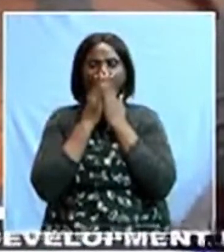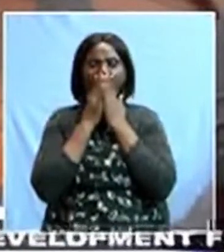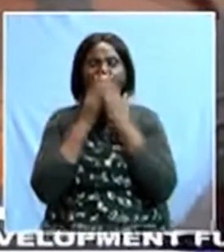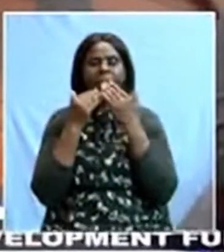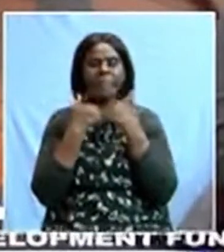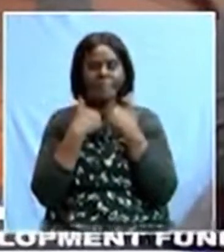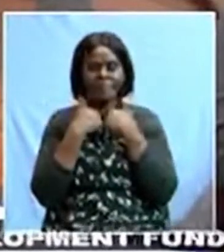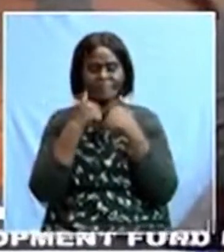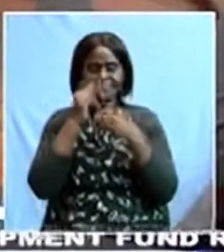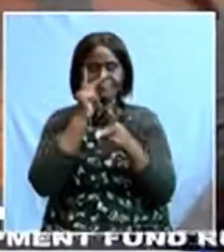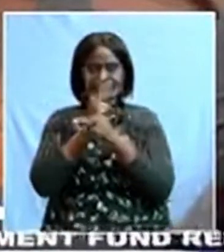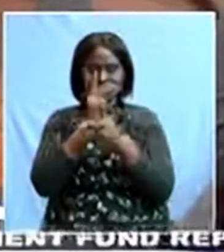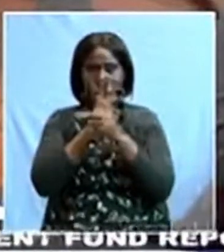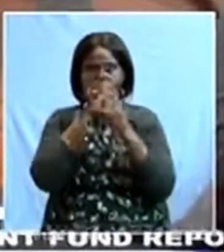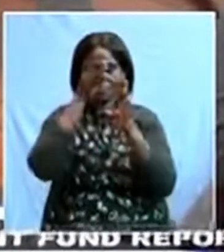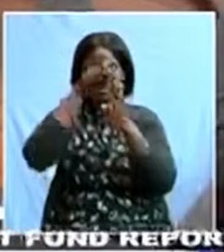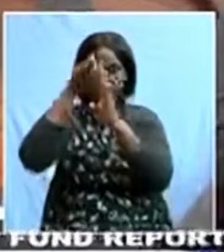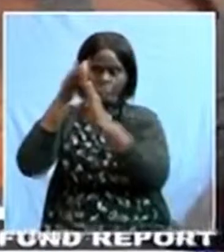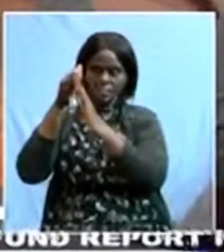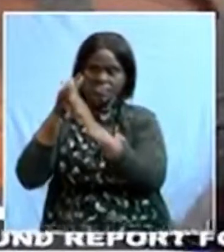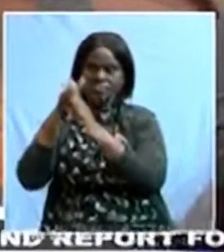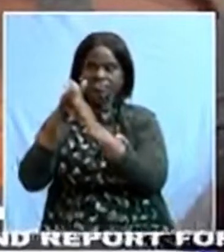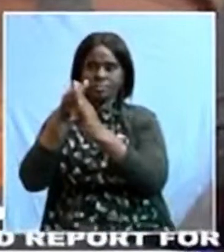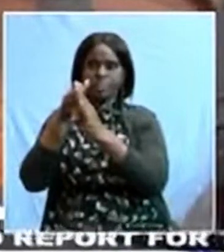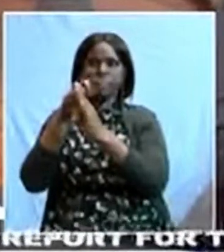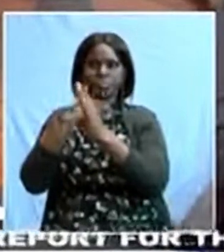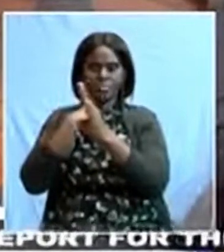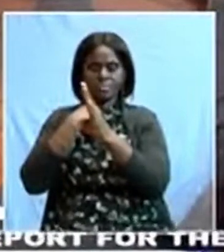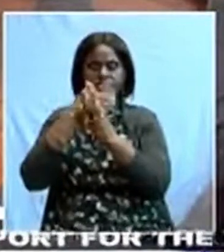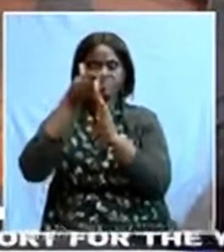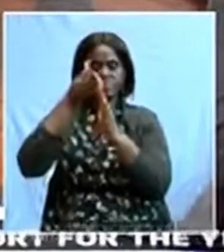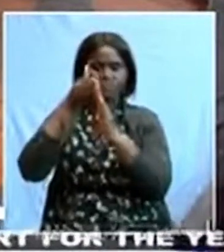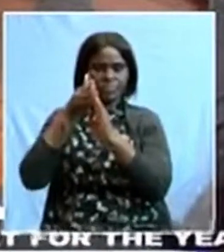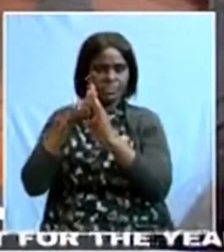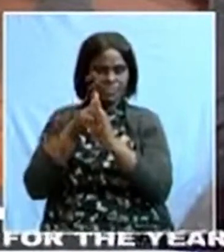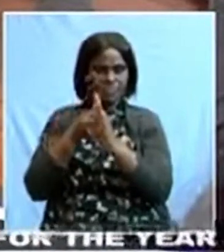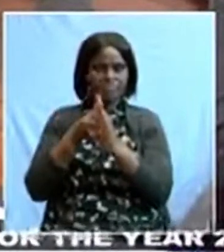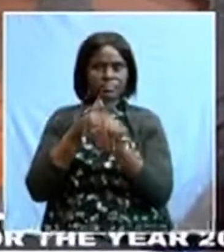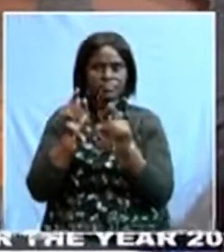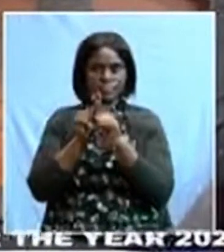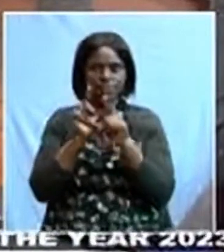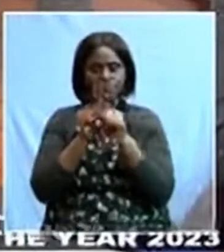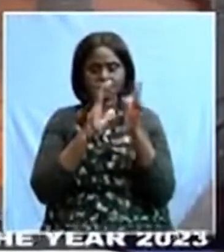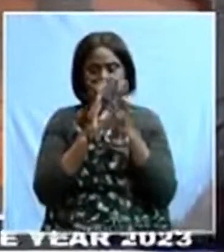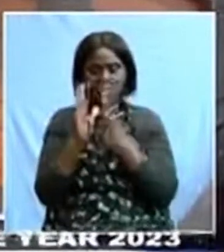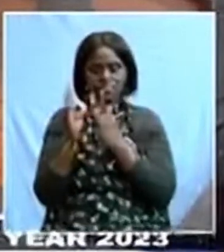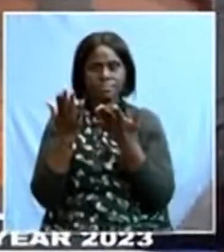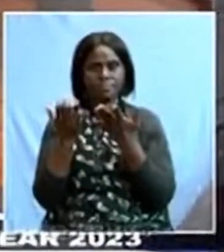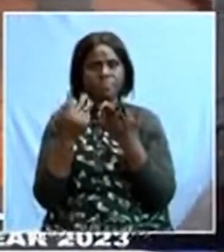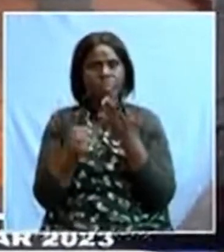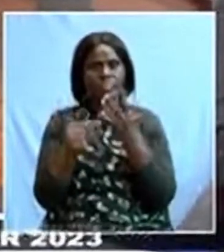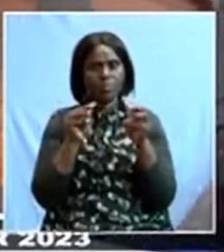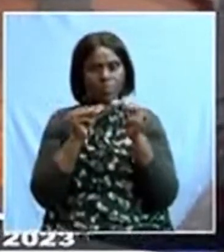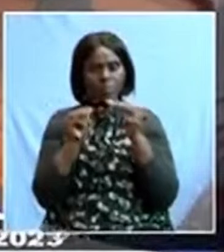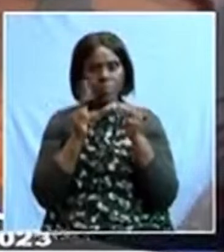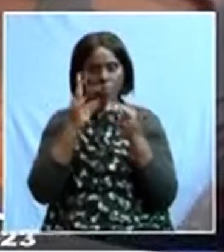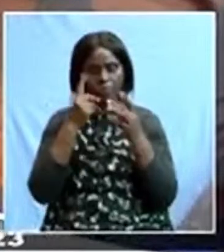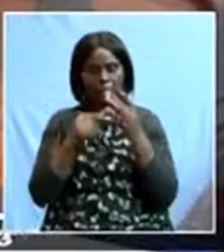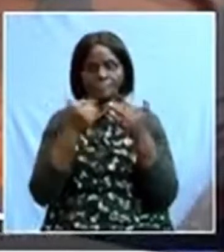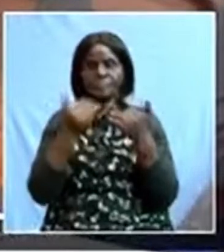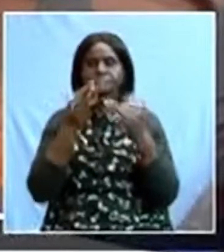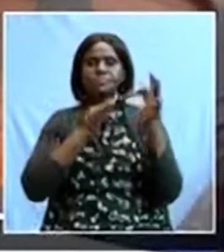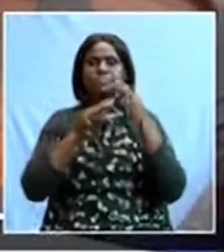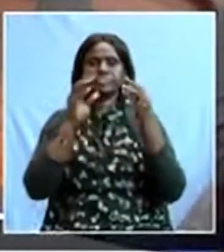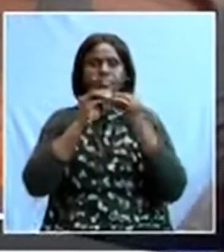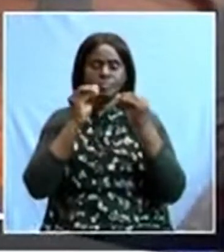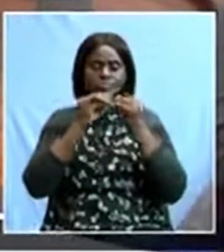has set realistic targets instead of has set realistic targets. Remedial measures. Management wishes to state